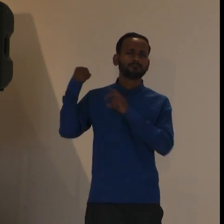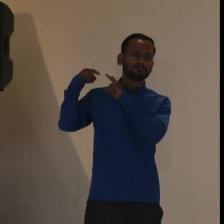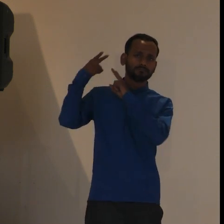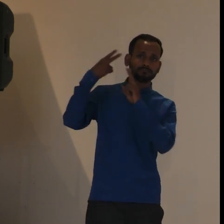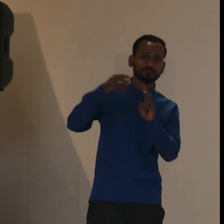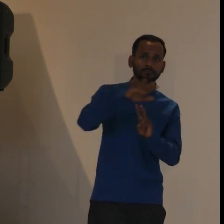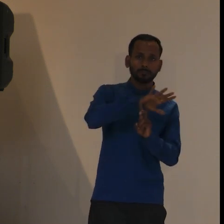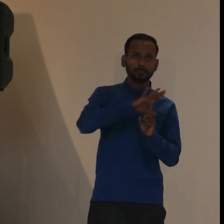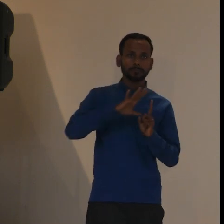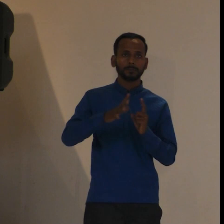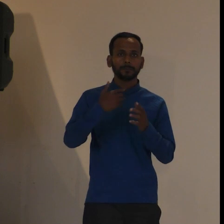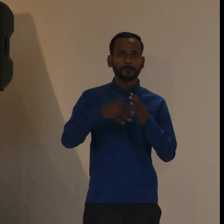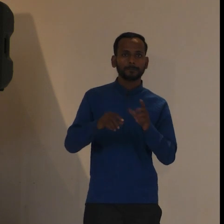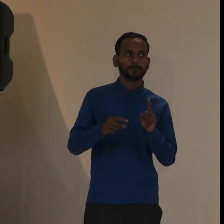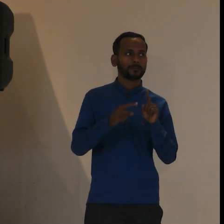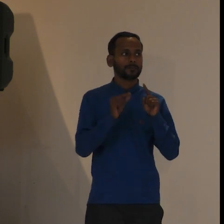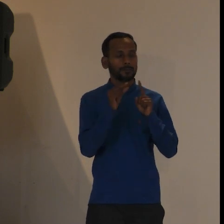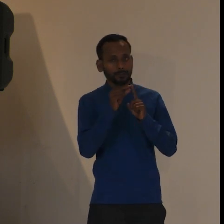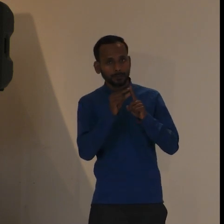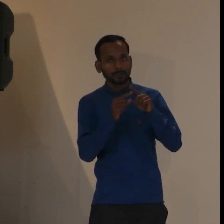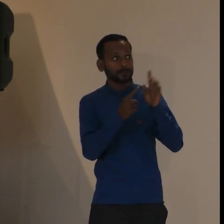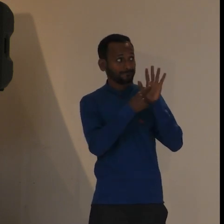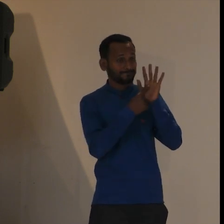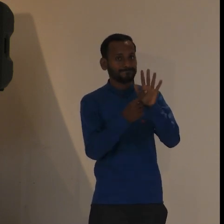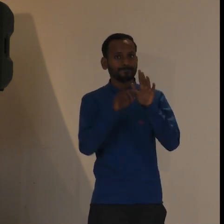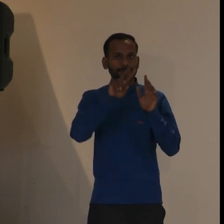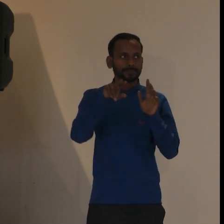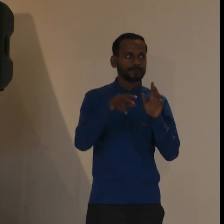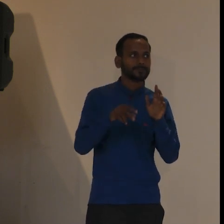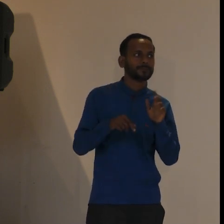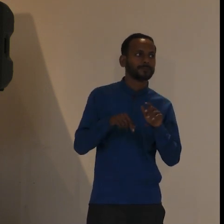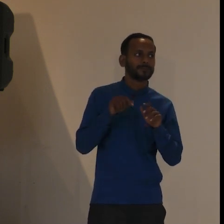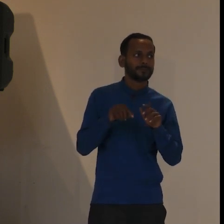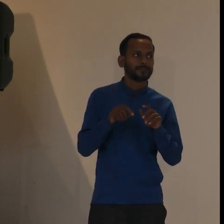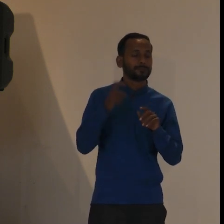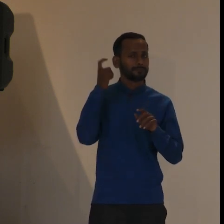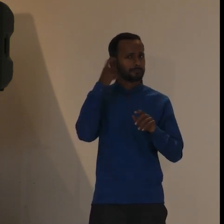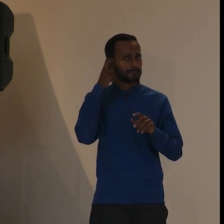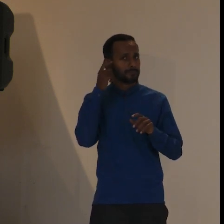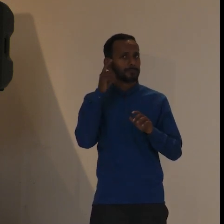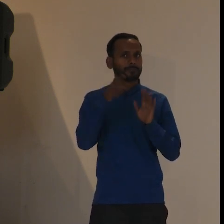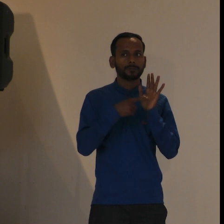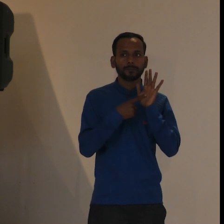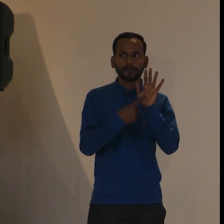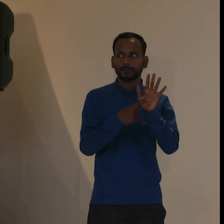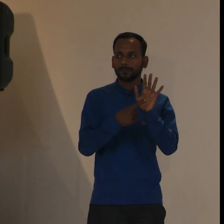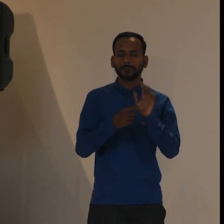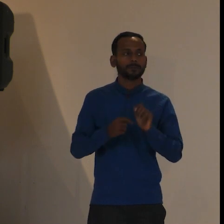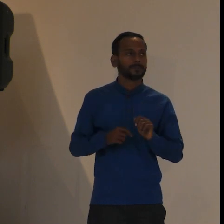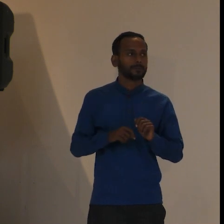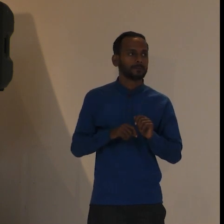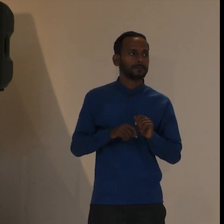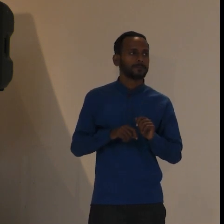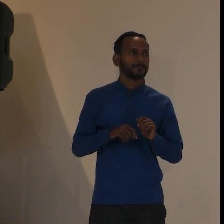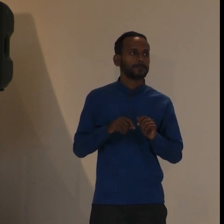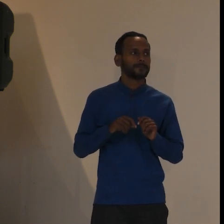nuance. And for nuance, there are occasions of different conferences and different spaces in which the researchers of those projects,